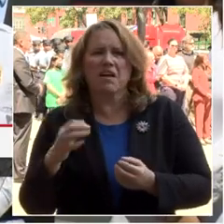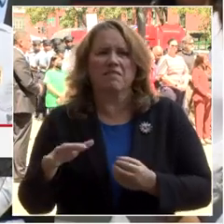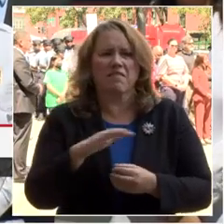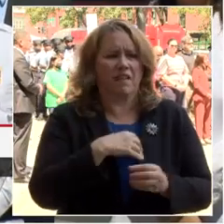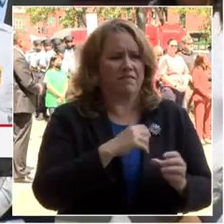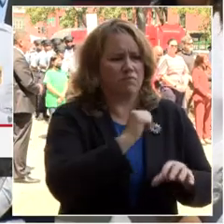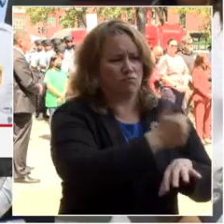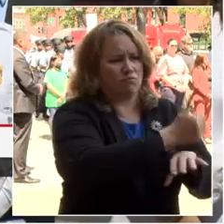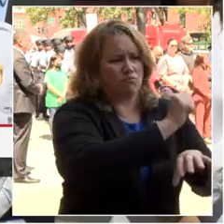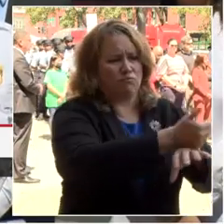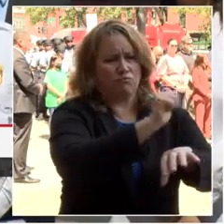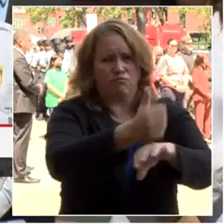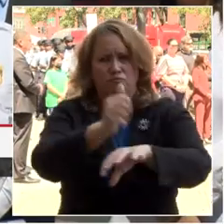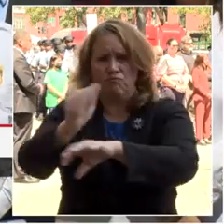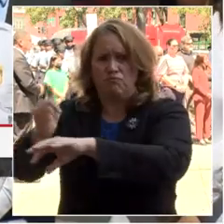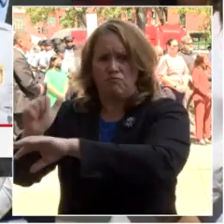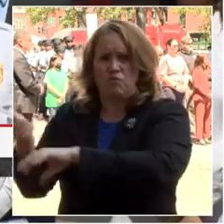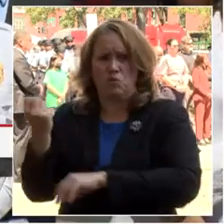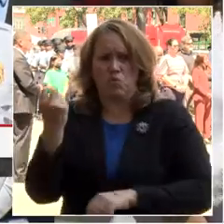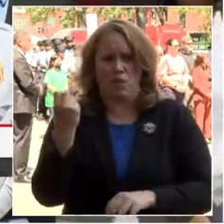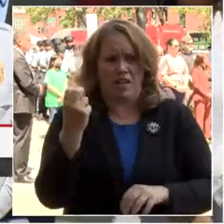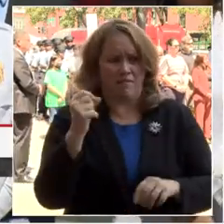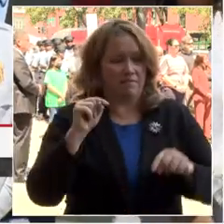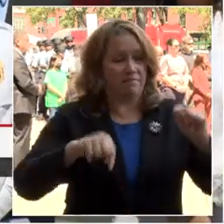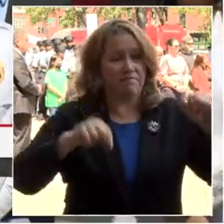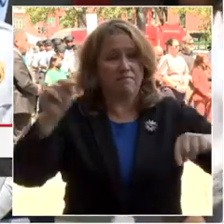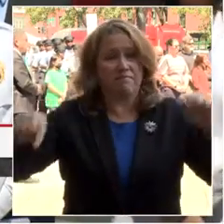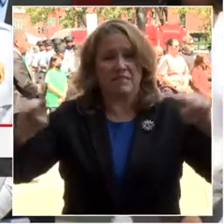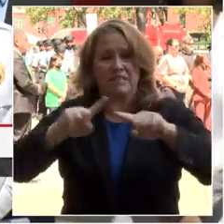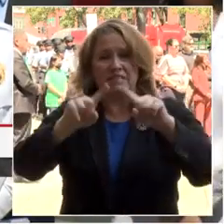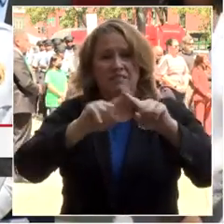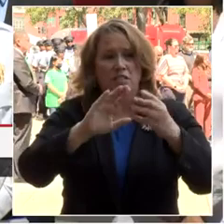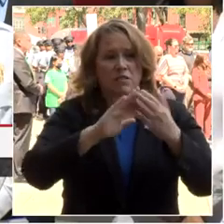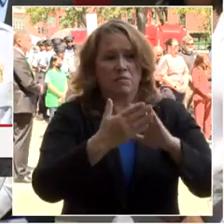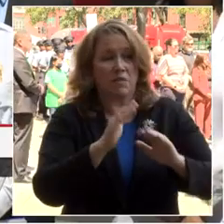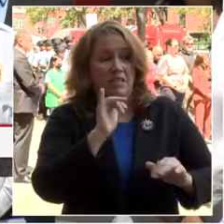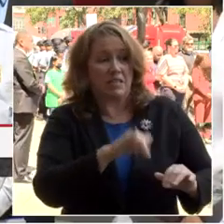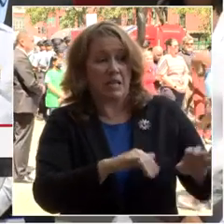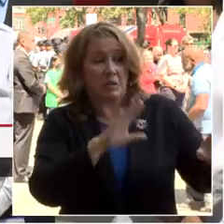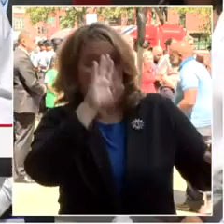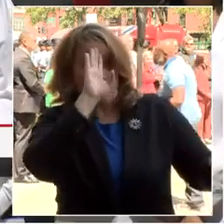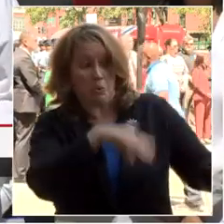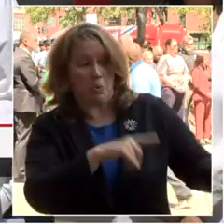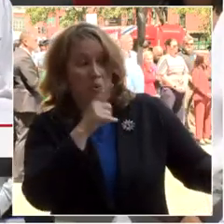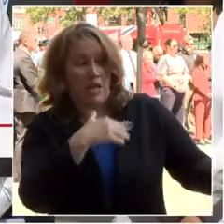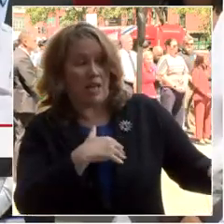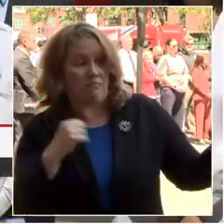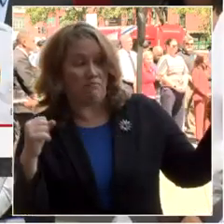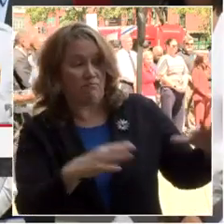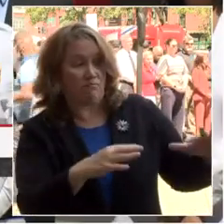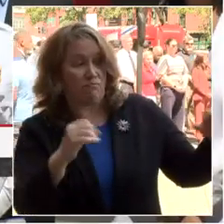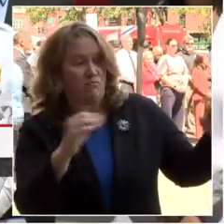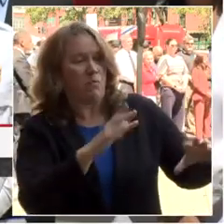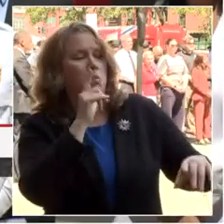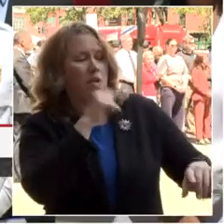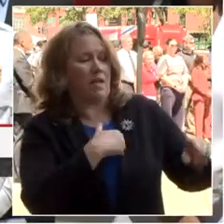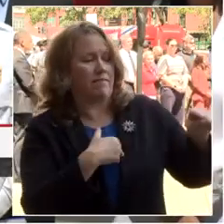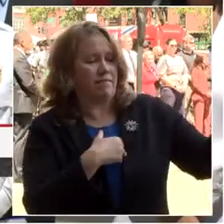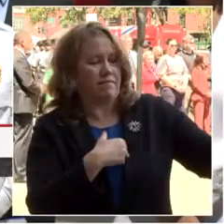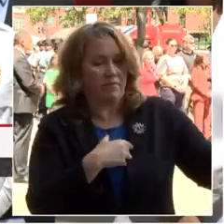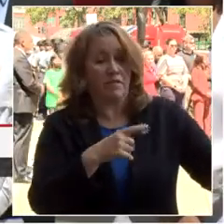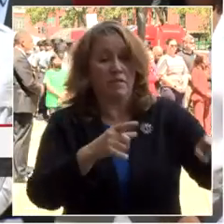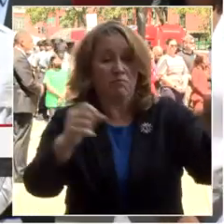areas that are expecting large gatherings and large fireworks. Residents can expect to see us set up tents with